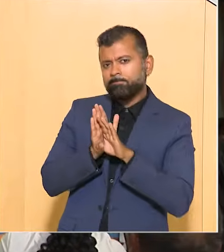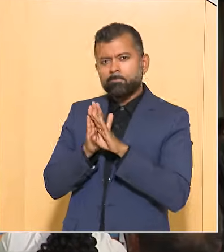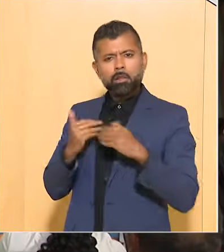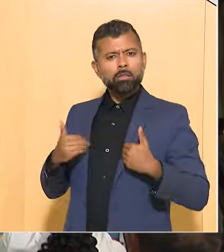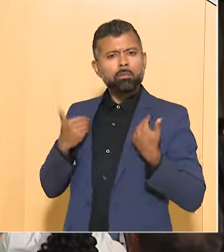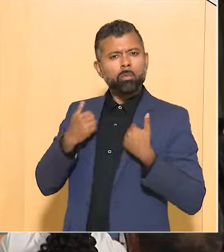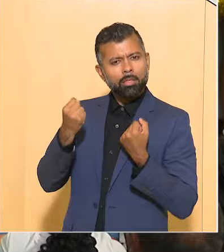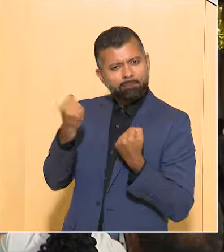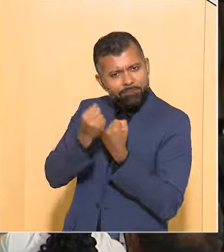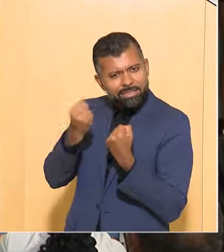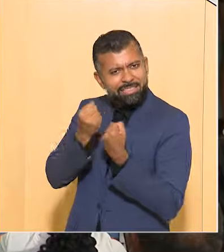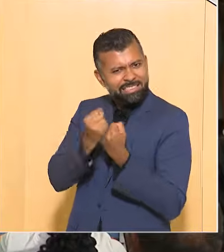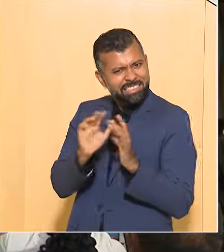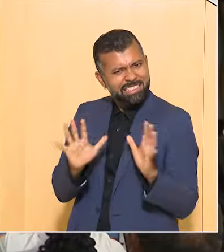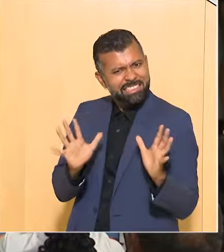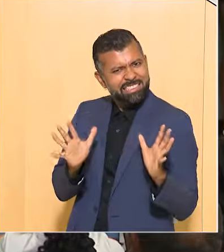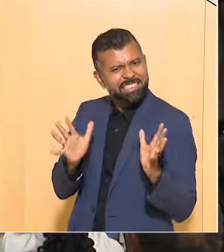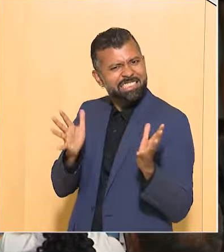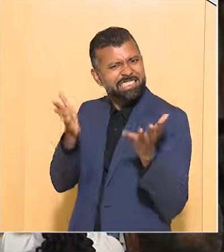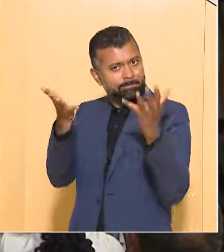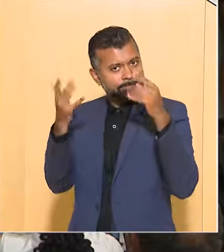Institute.